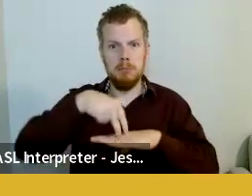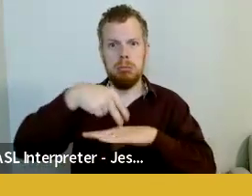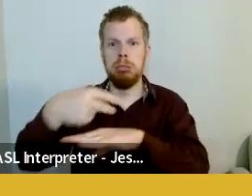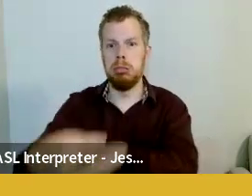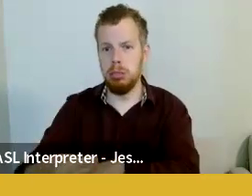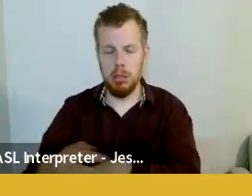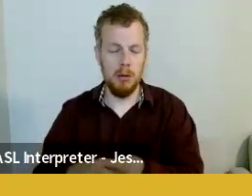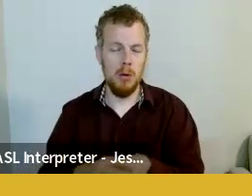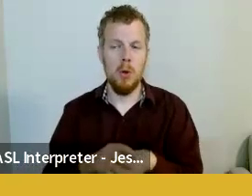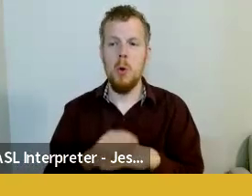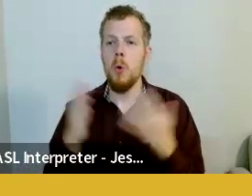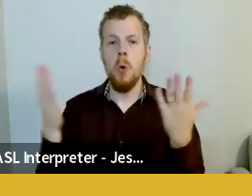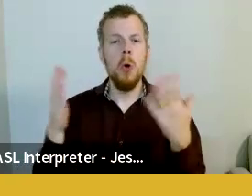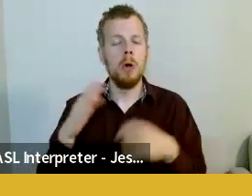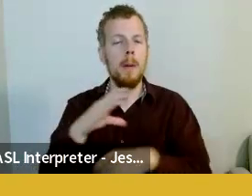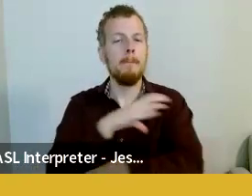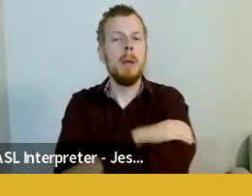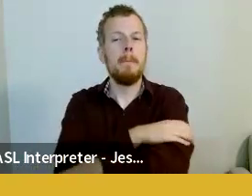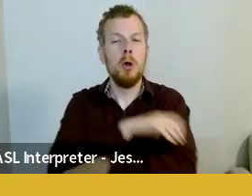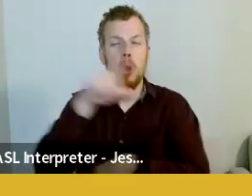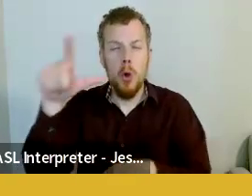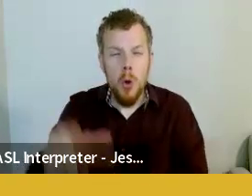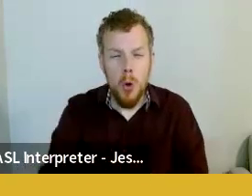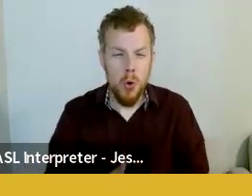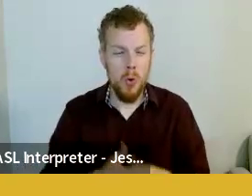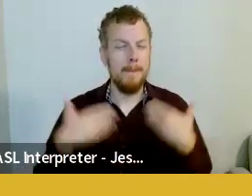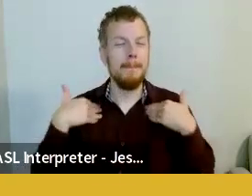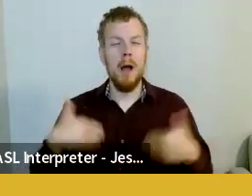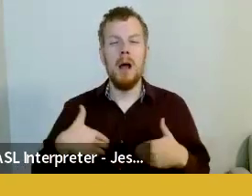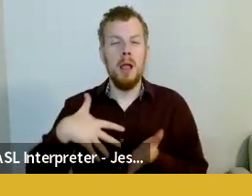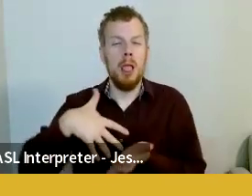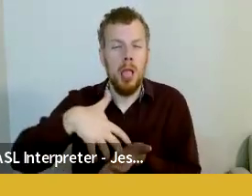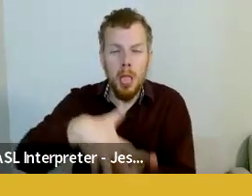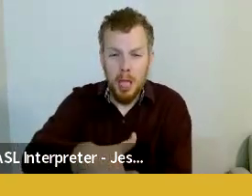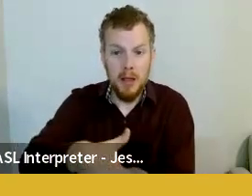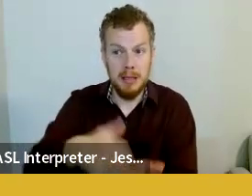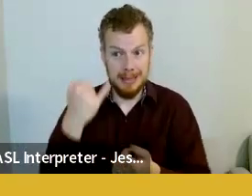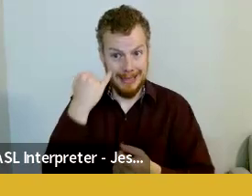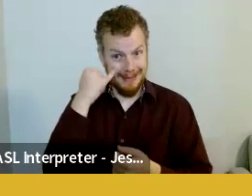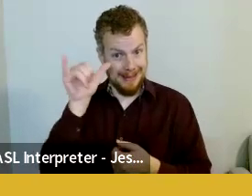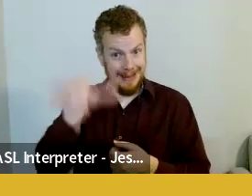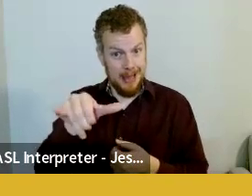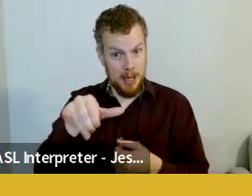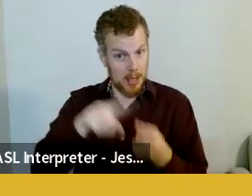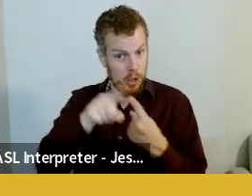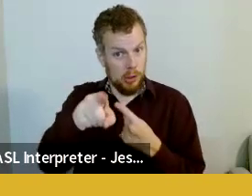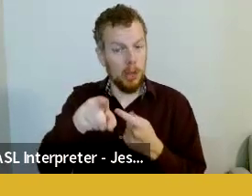blood pressure, or weakness. If this happens, call 911.